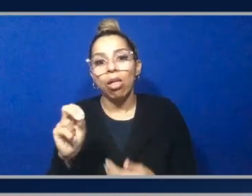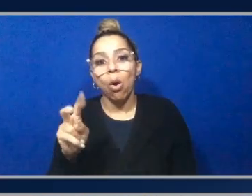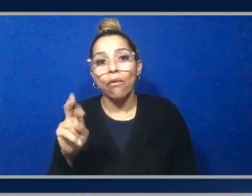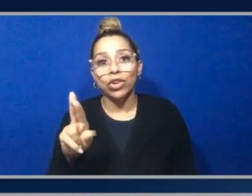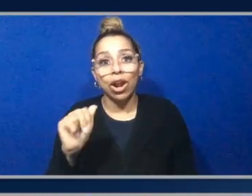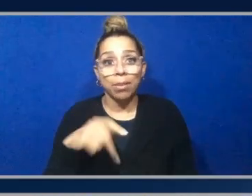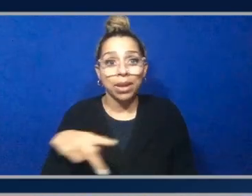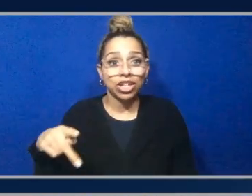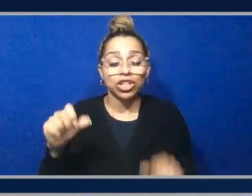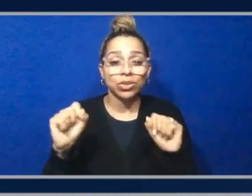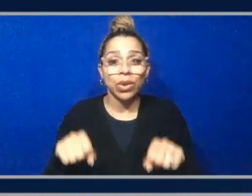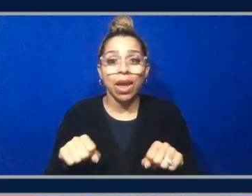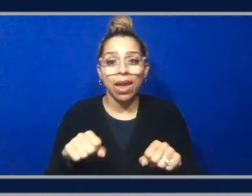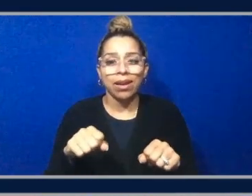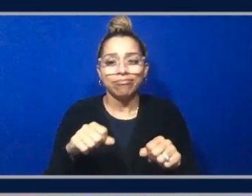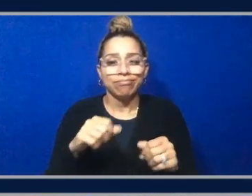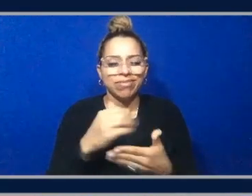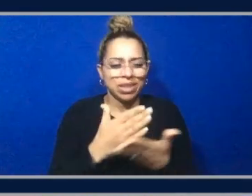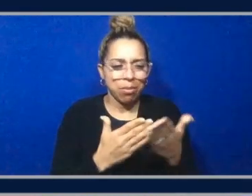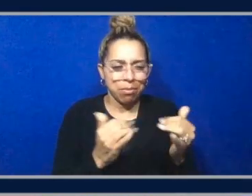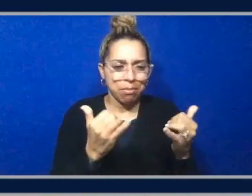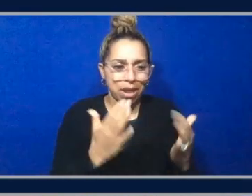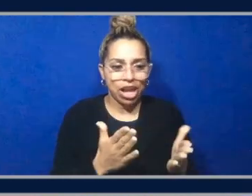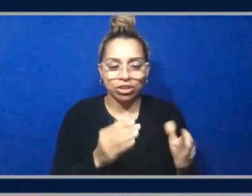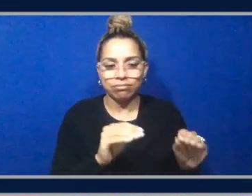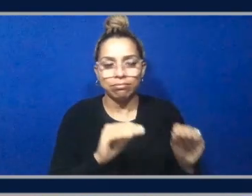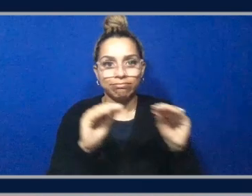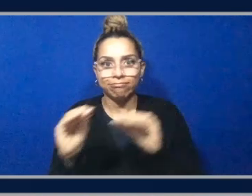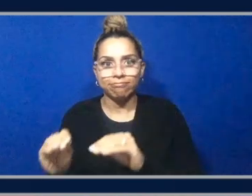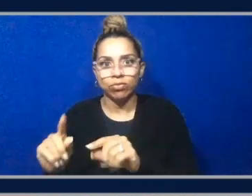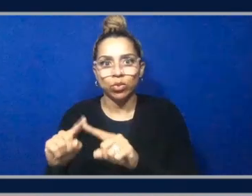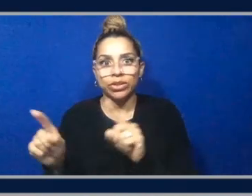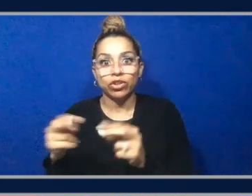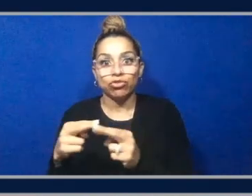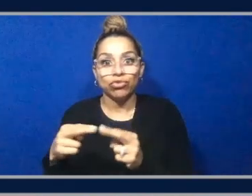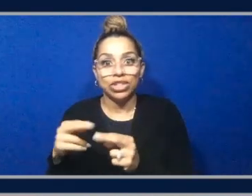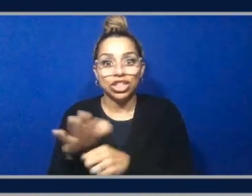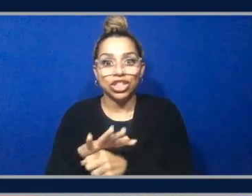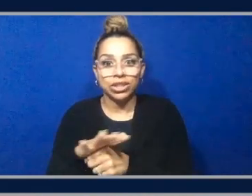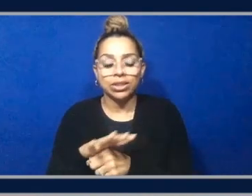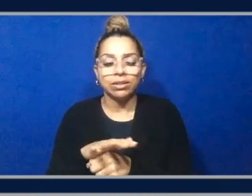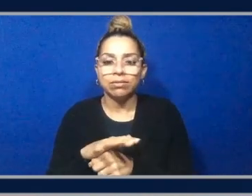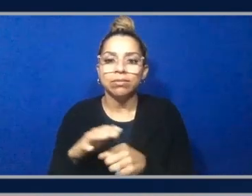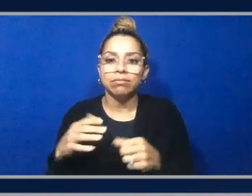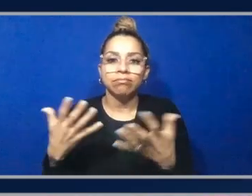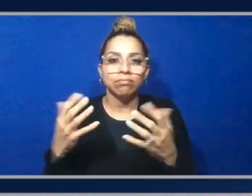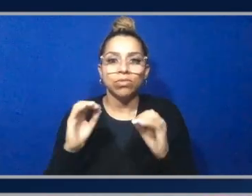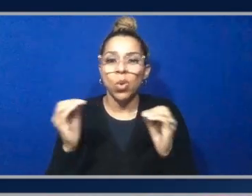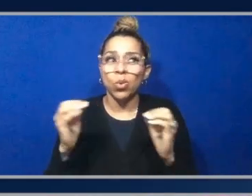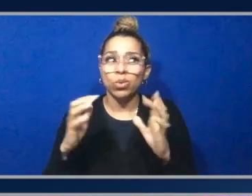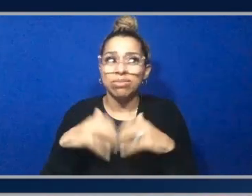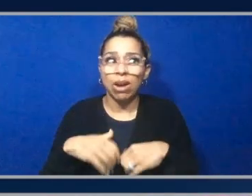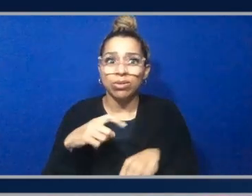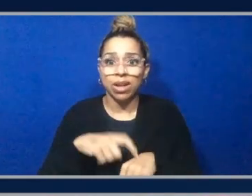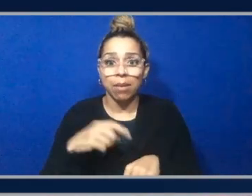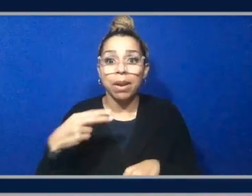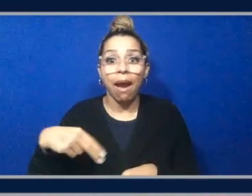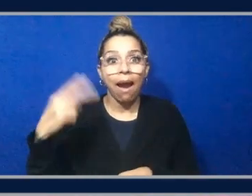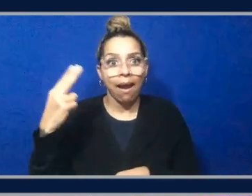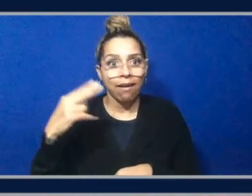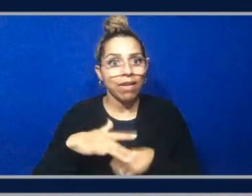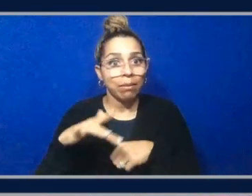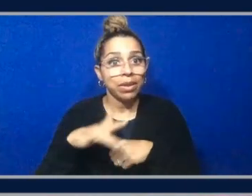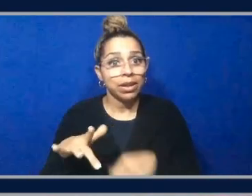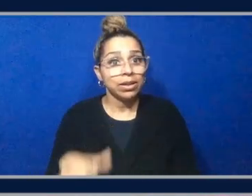players from one region to another and do that with really no downtime and high availability. Very cool. So